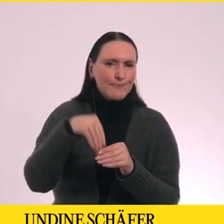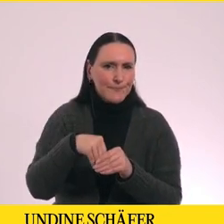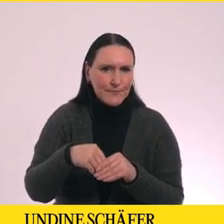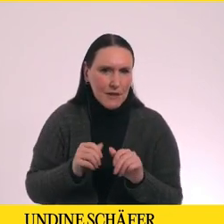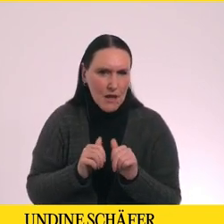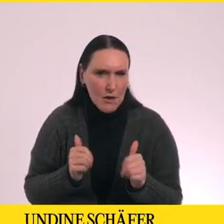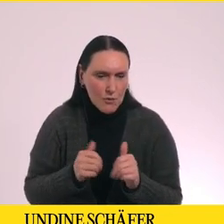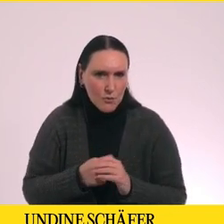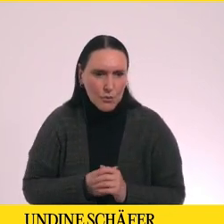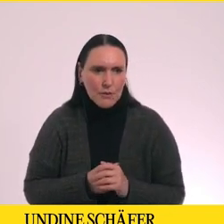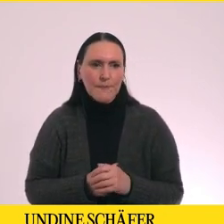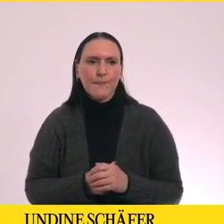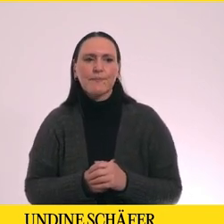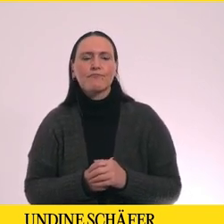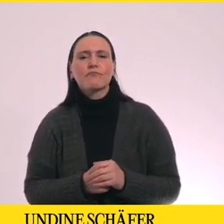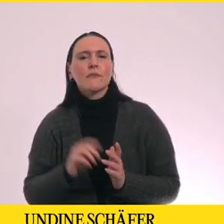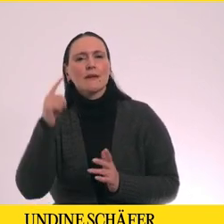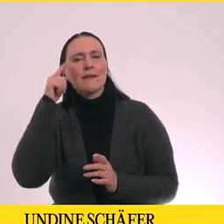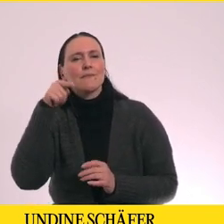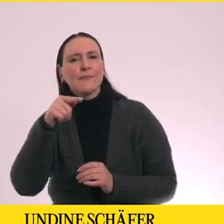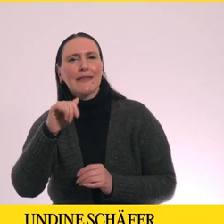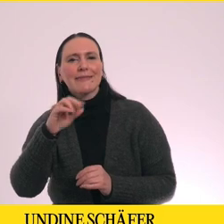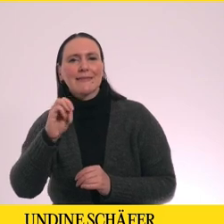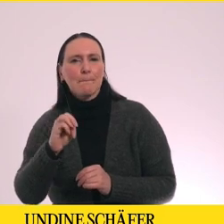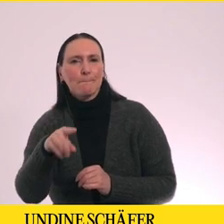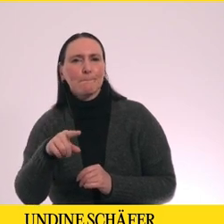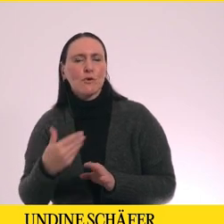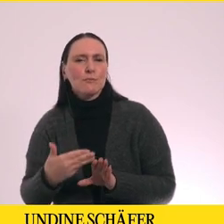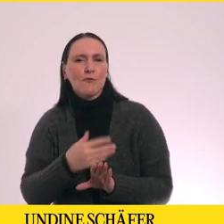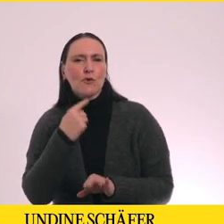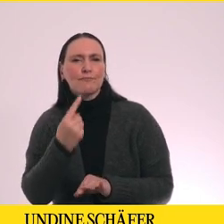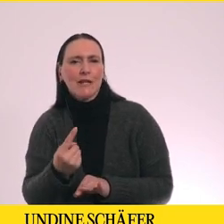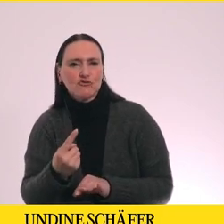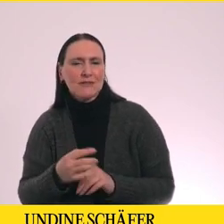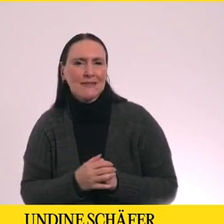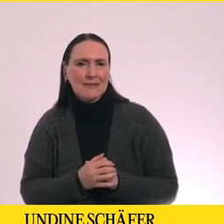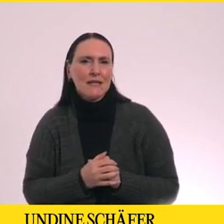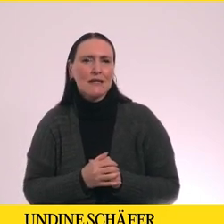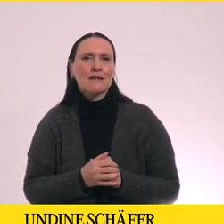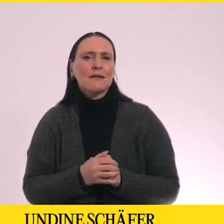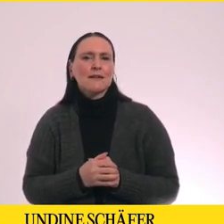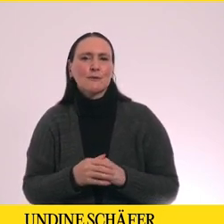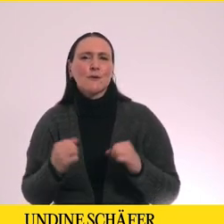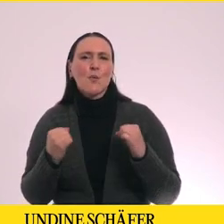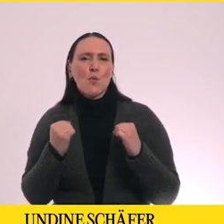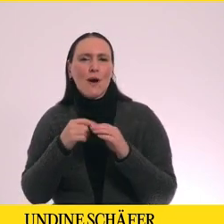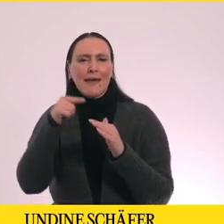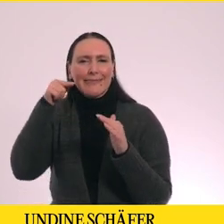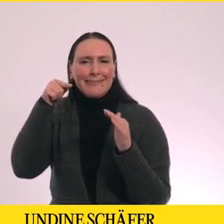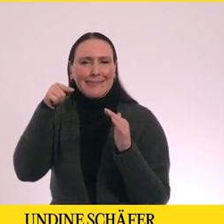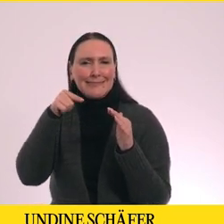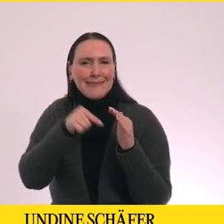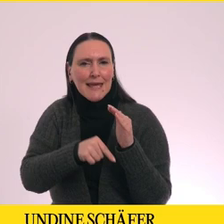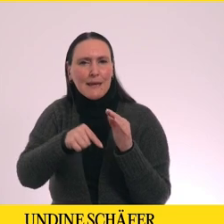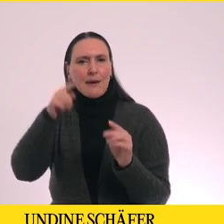something that Tim mentioned about deep trust, and that feels, in terms of the context in which